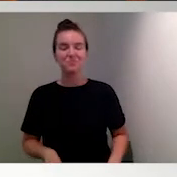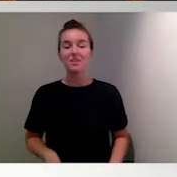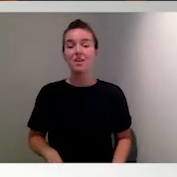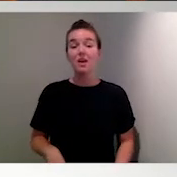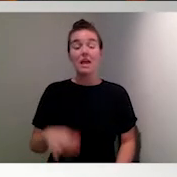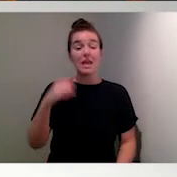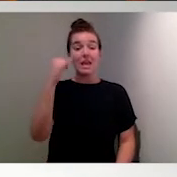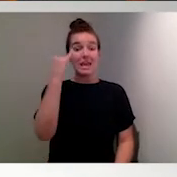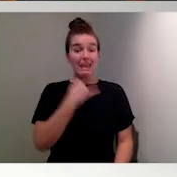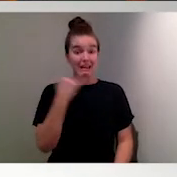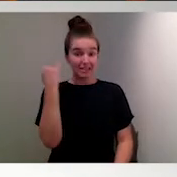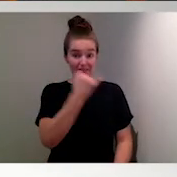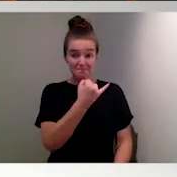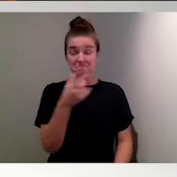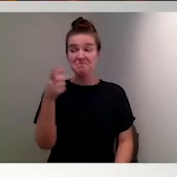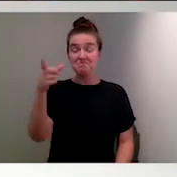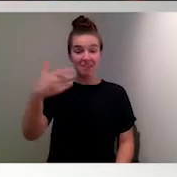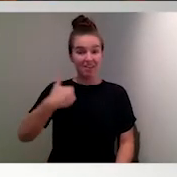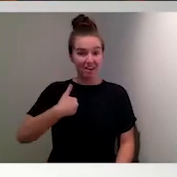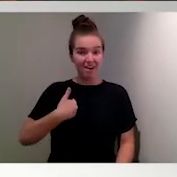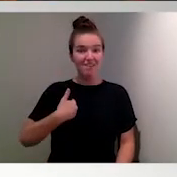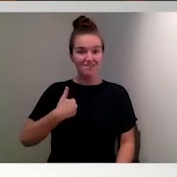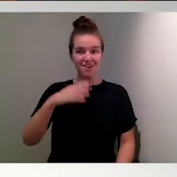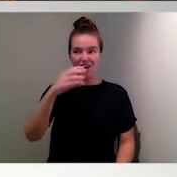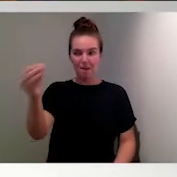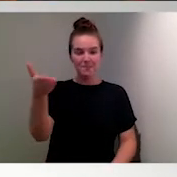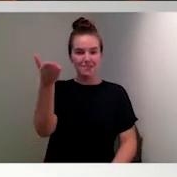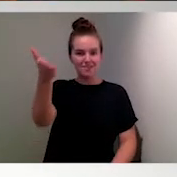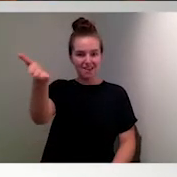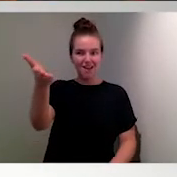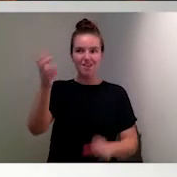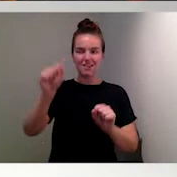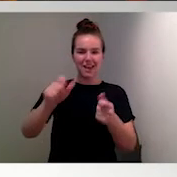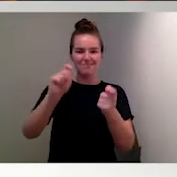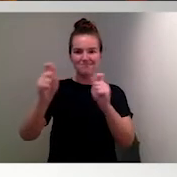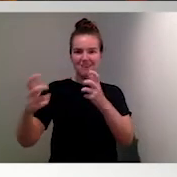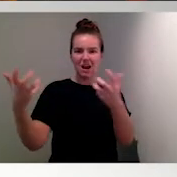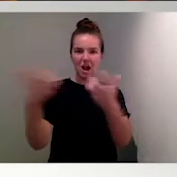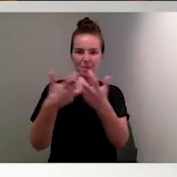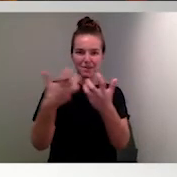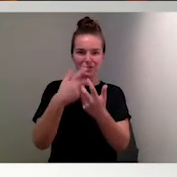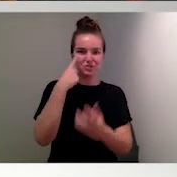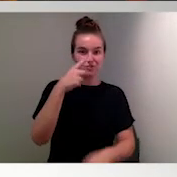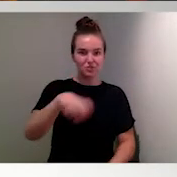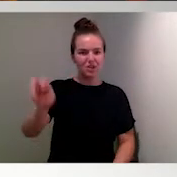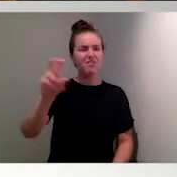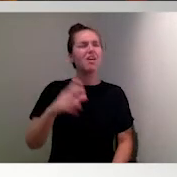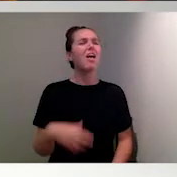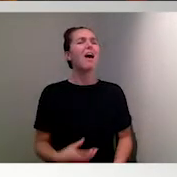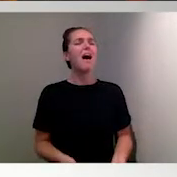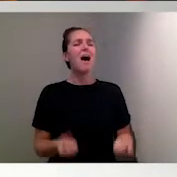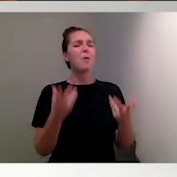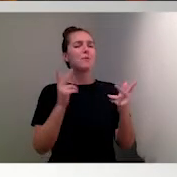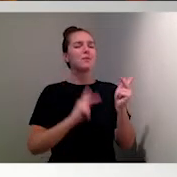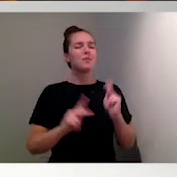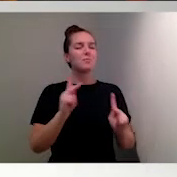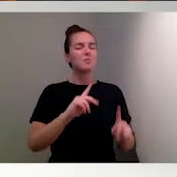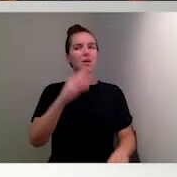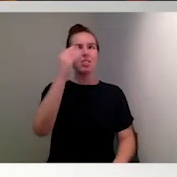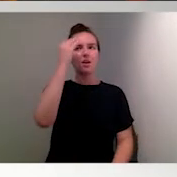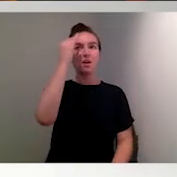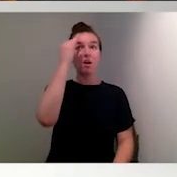can do accommodations for accessible travel. How many people really think about Italy even being accessible? I know I